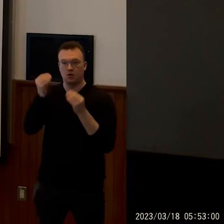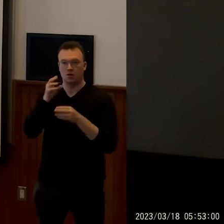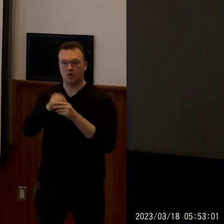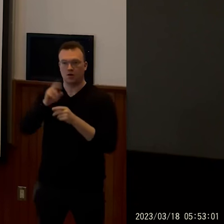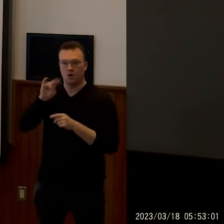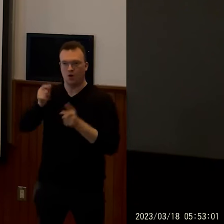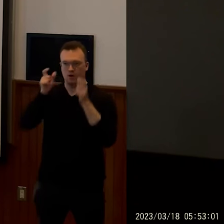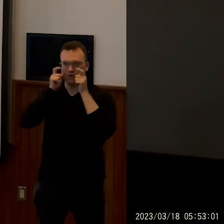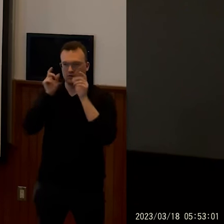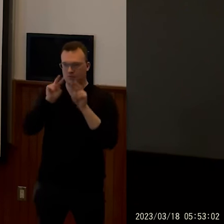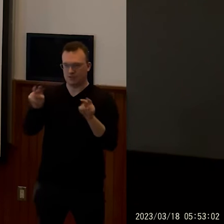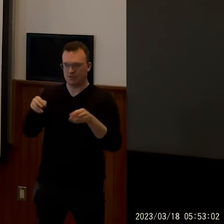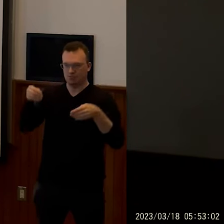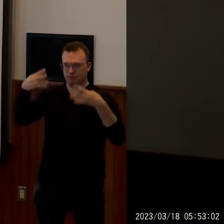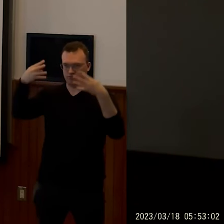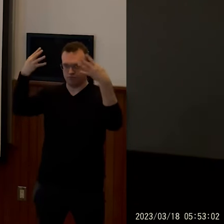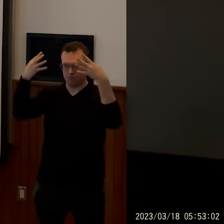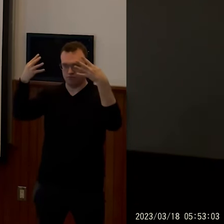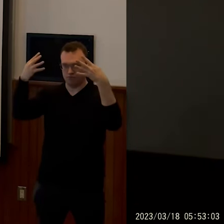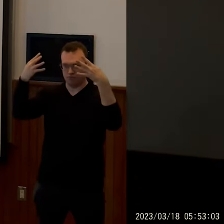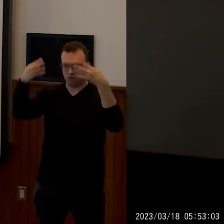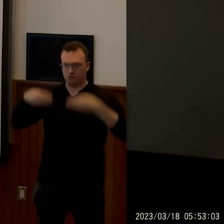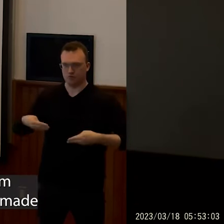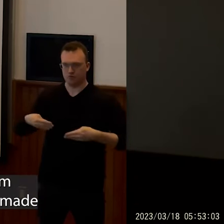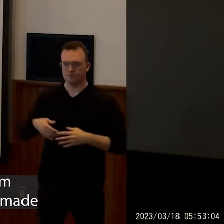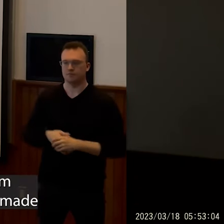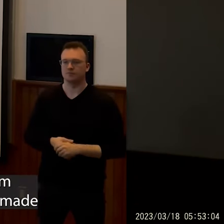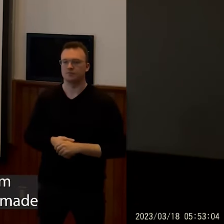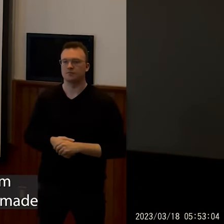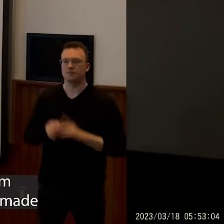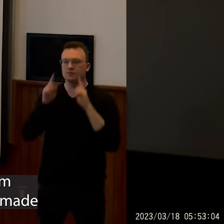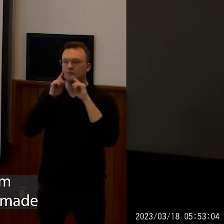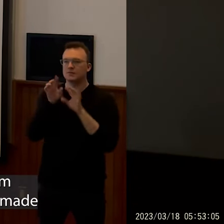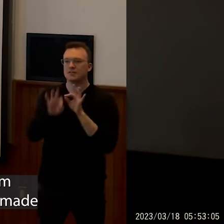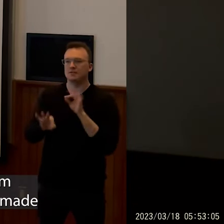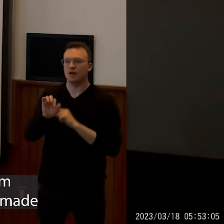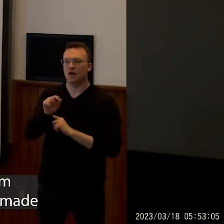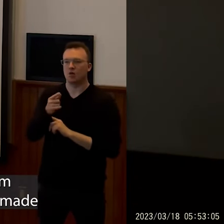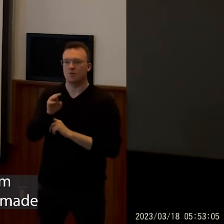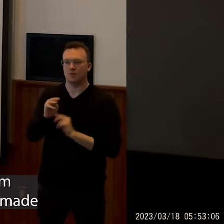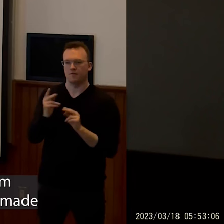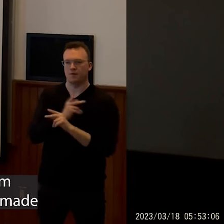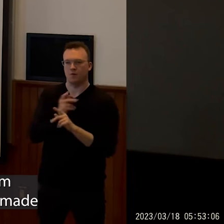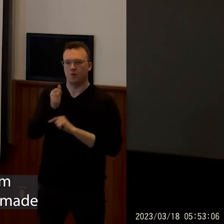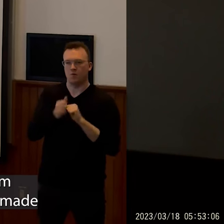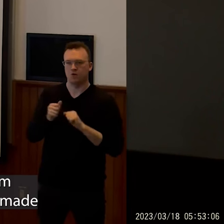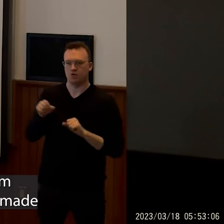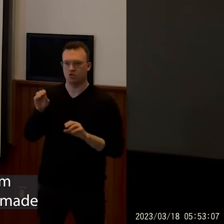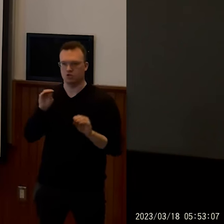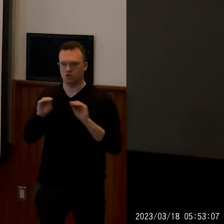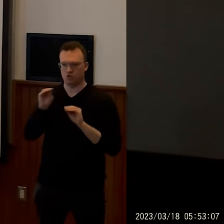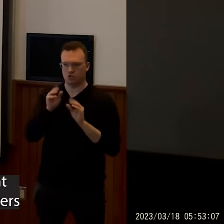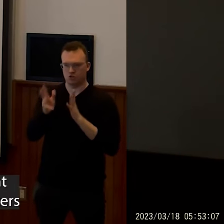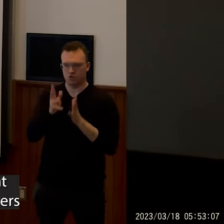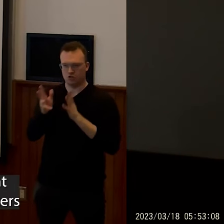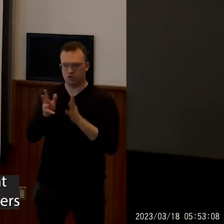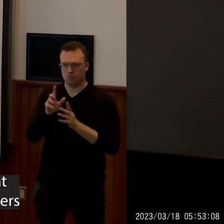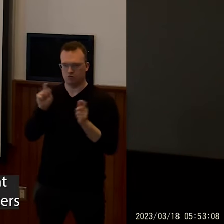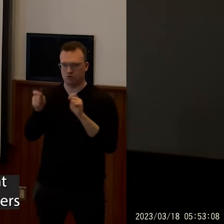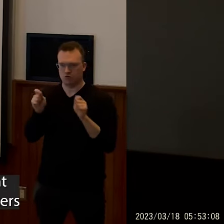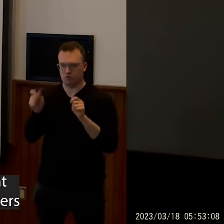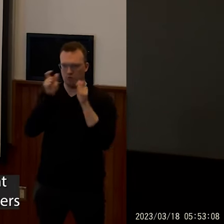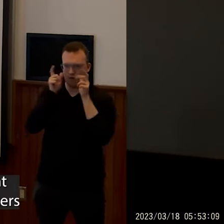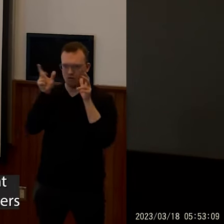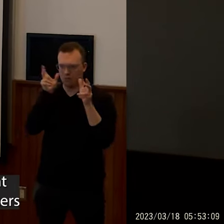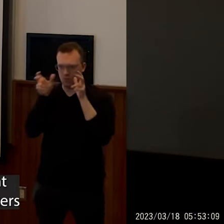AUG lenses, or disabled it. The lenses use a simple algorithm to determine what gesture the user made on the changes in